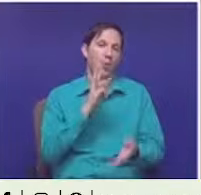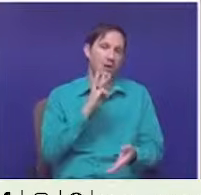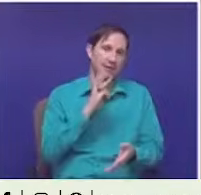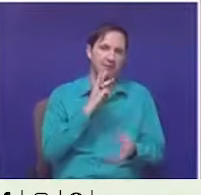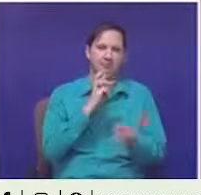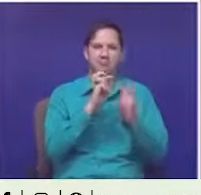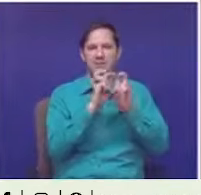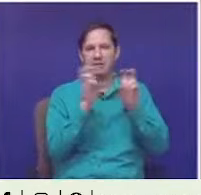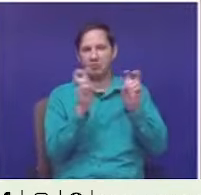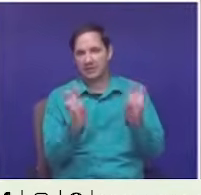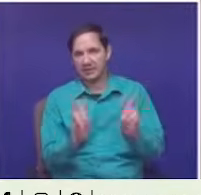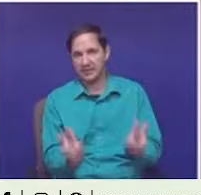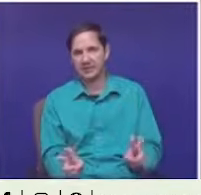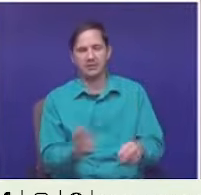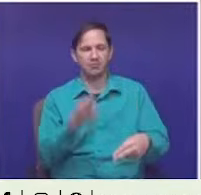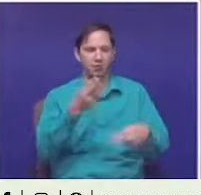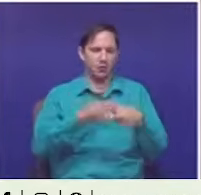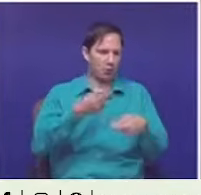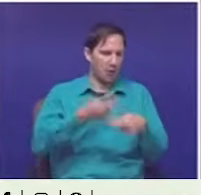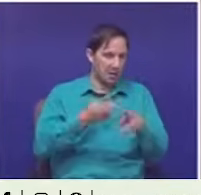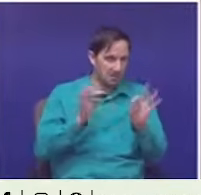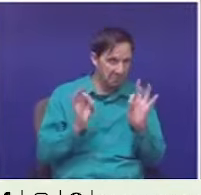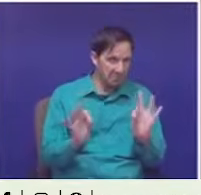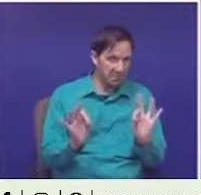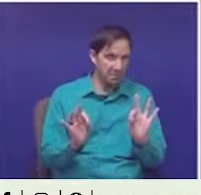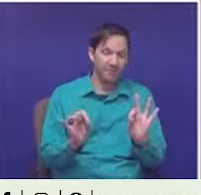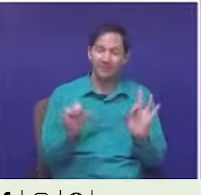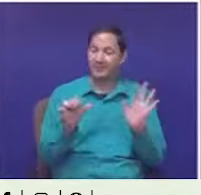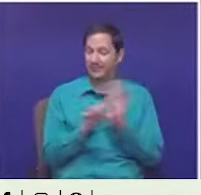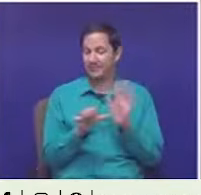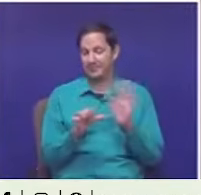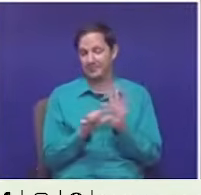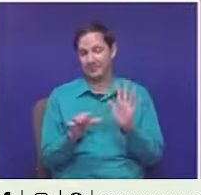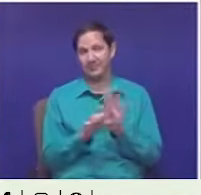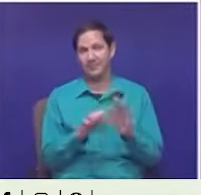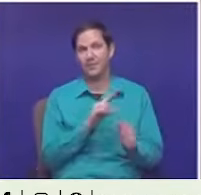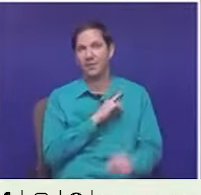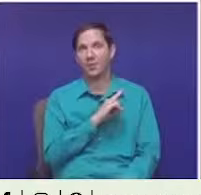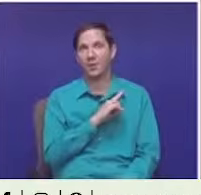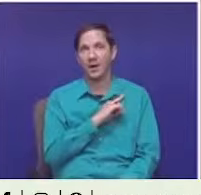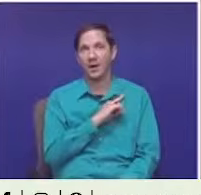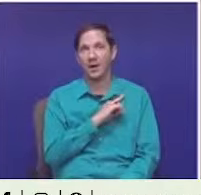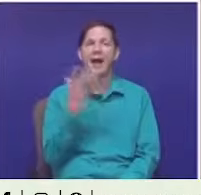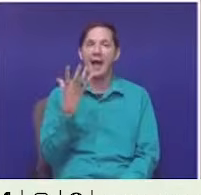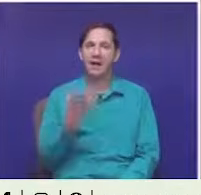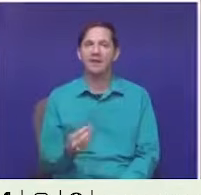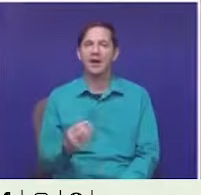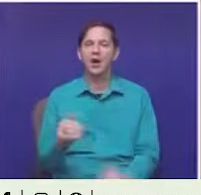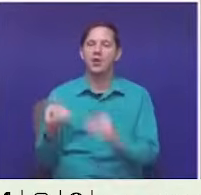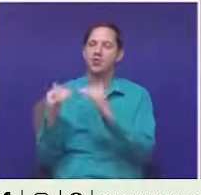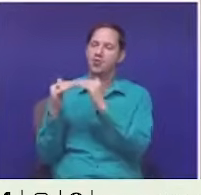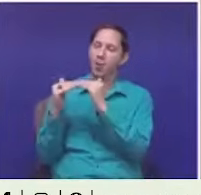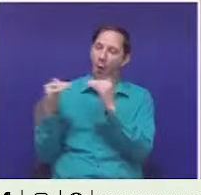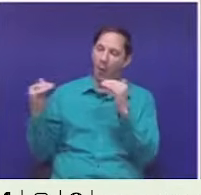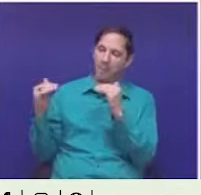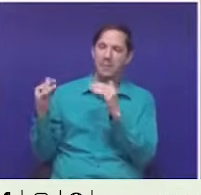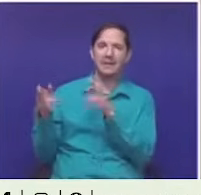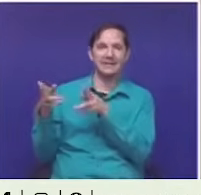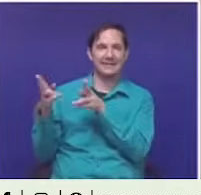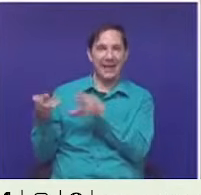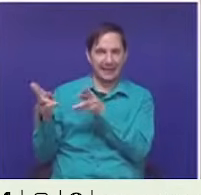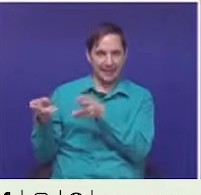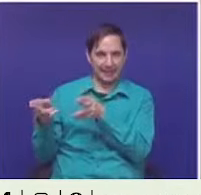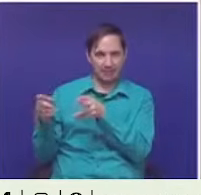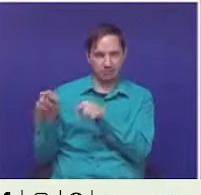electricity, usable ablution facilities. This is important because we've got norms and standards that guide public